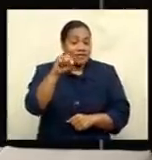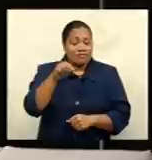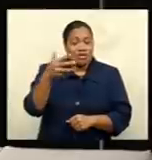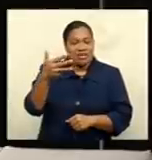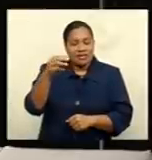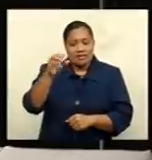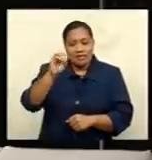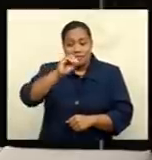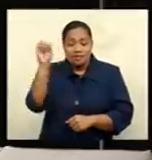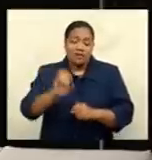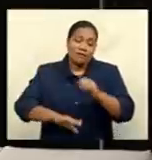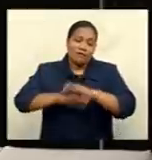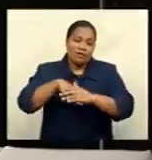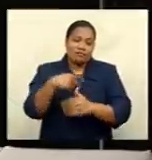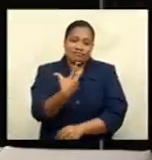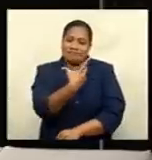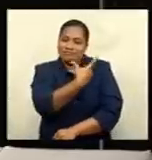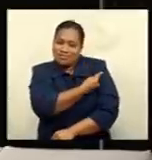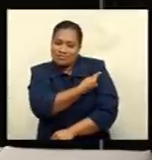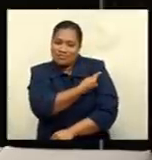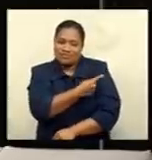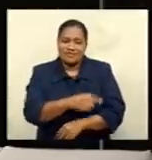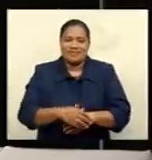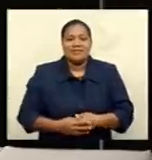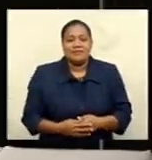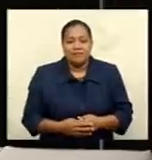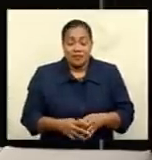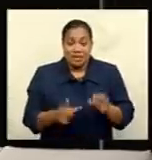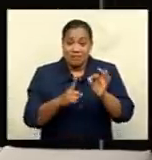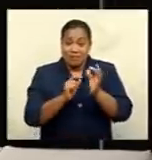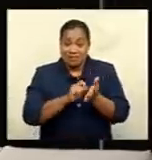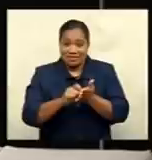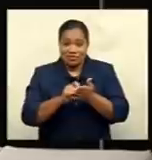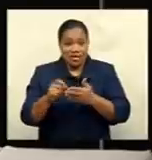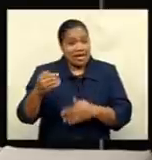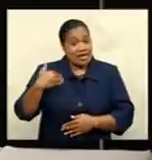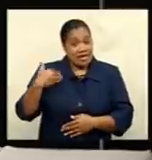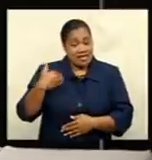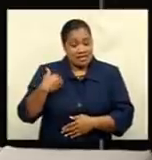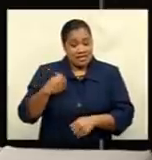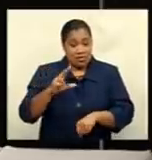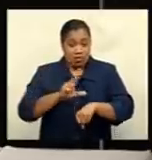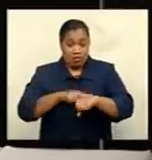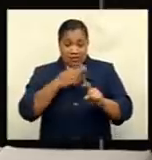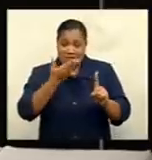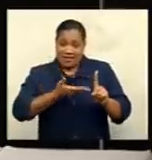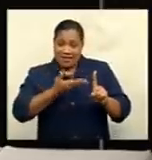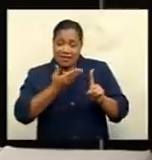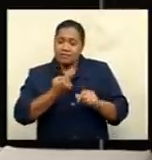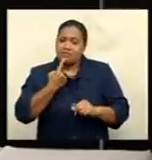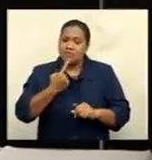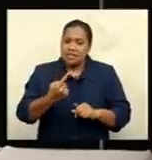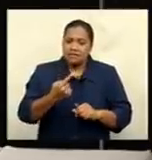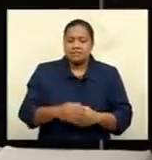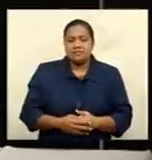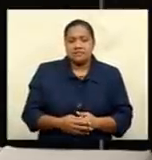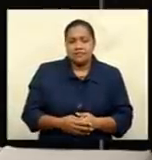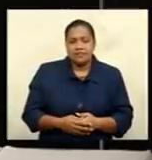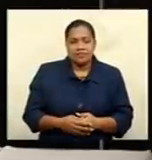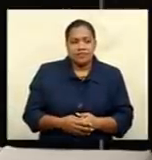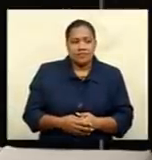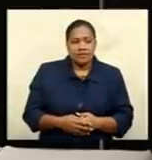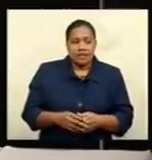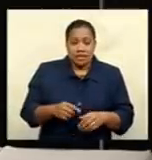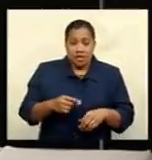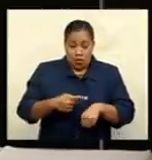full vaccination of the target population. Permanent Secretary for Health Dr. James Fong says the latest vaccination update at 1